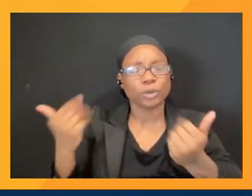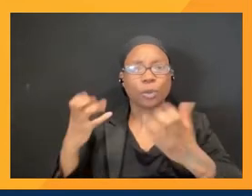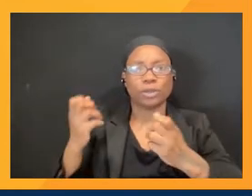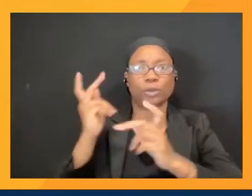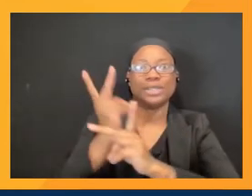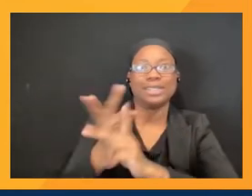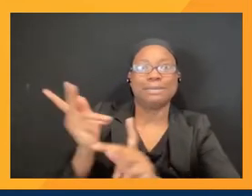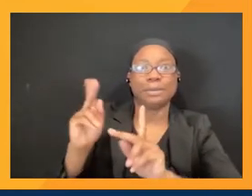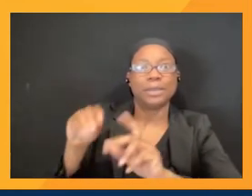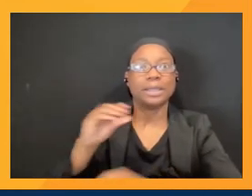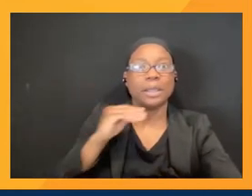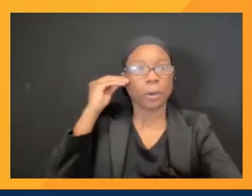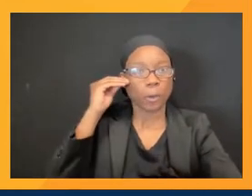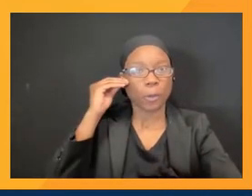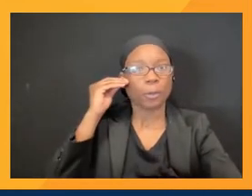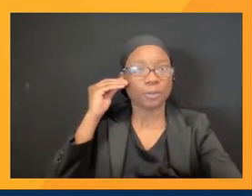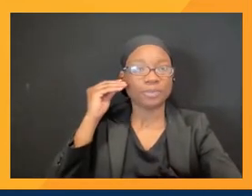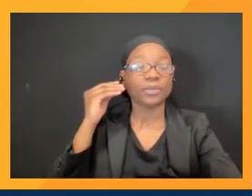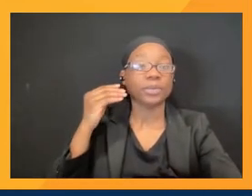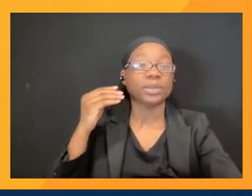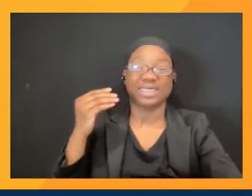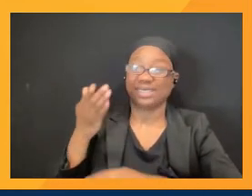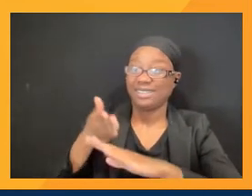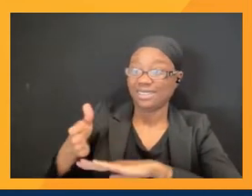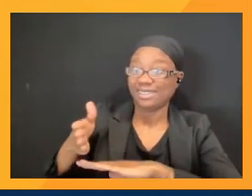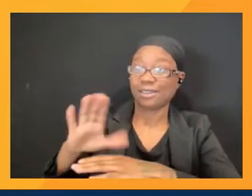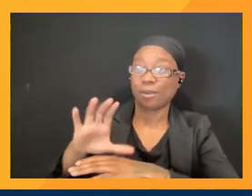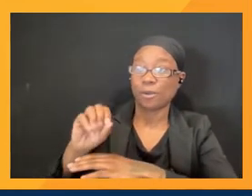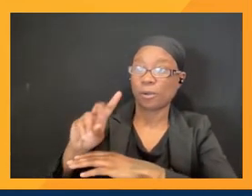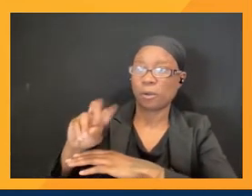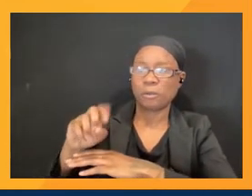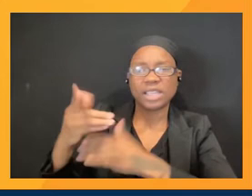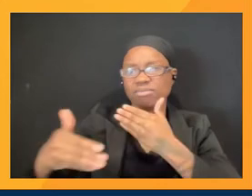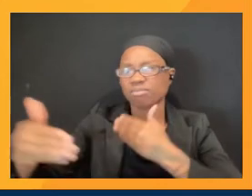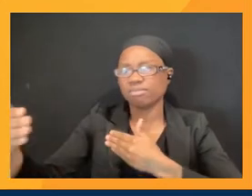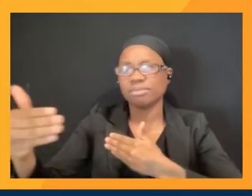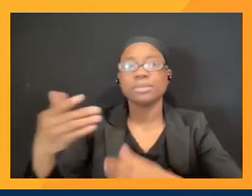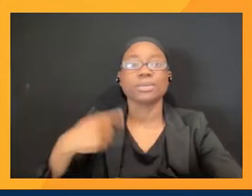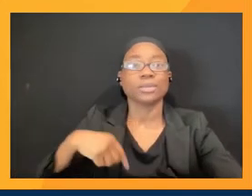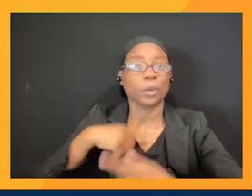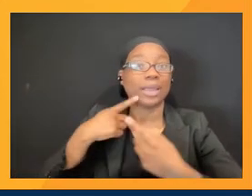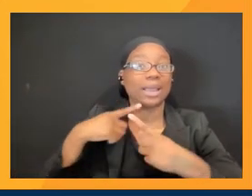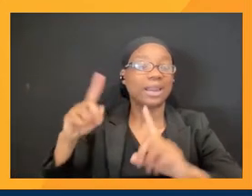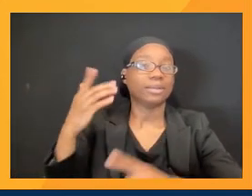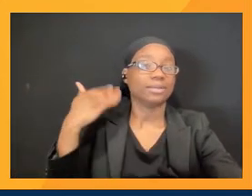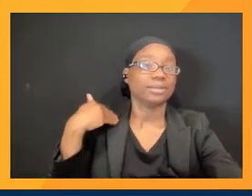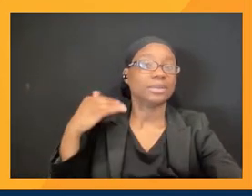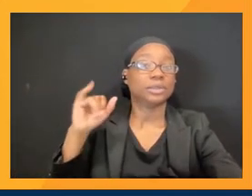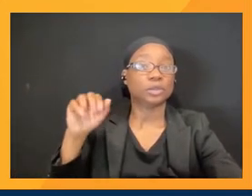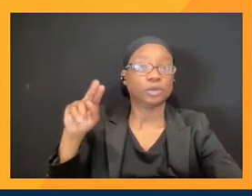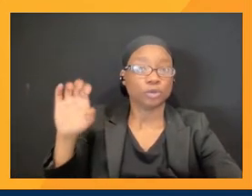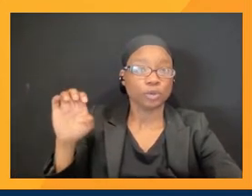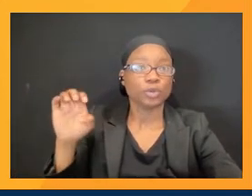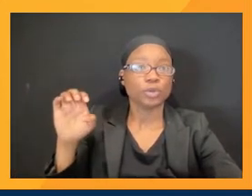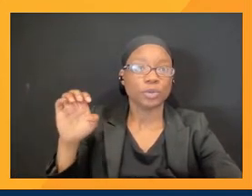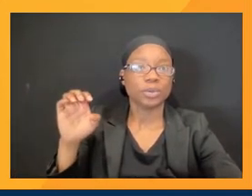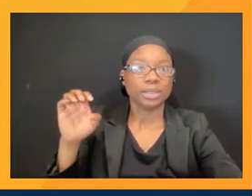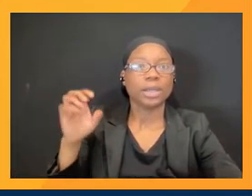started so you fully appreciate what's in our DNA. So we were founded in 2008 during the Great